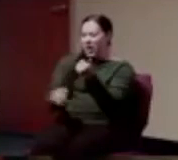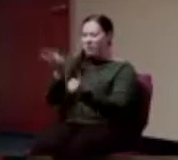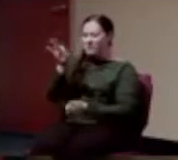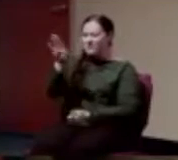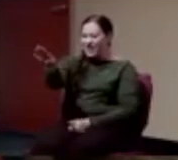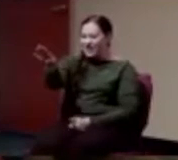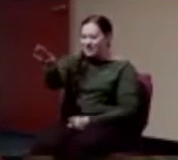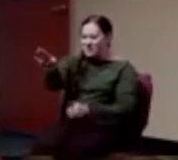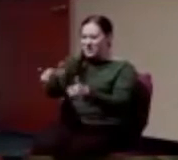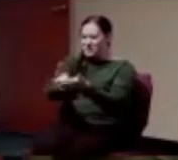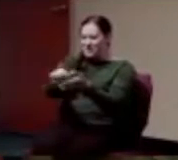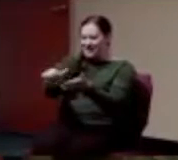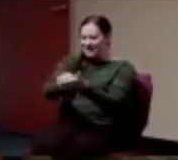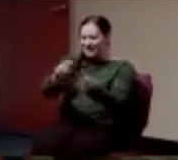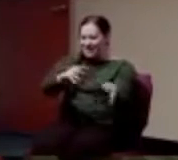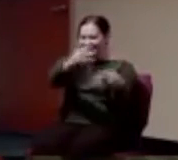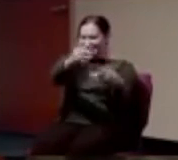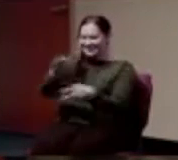I got her, man.